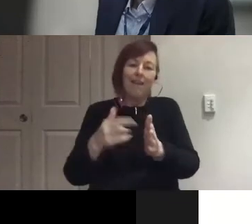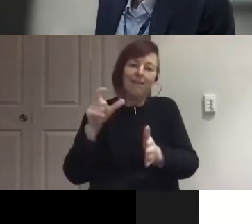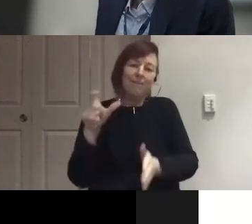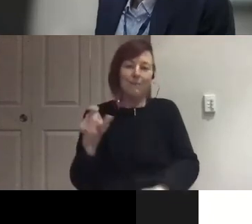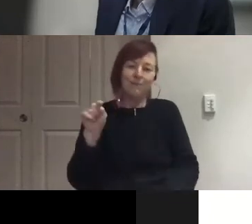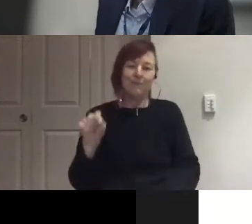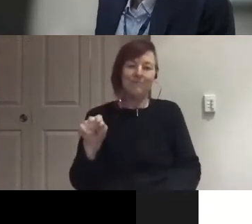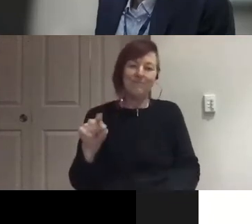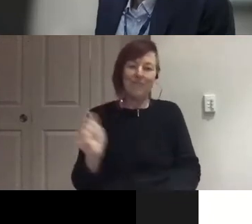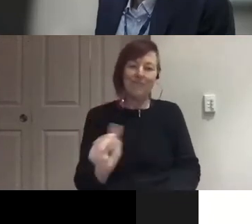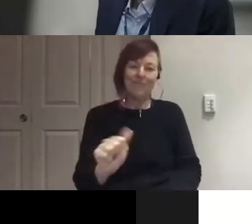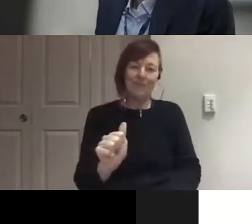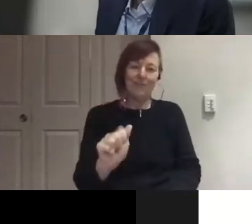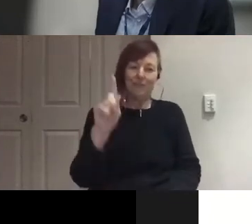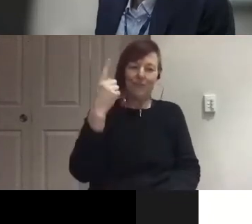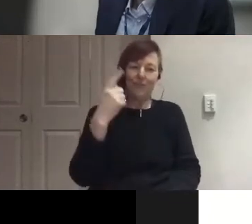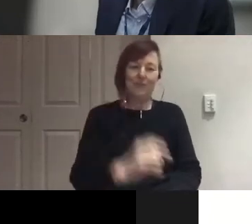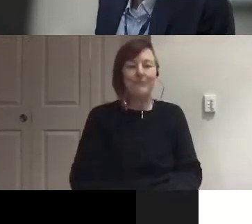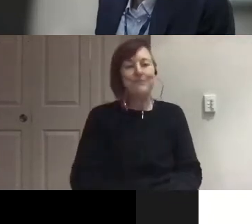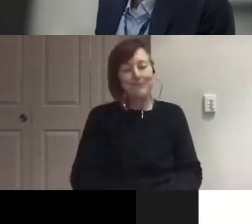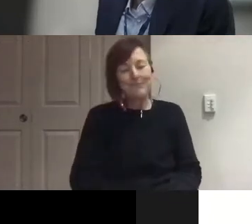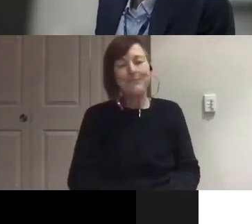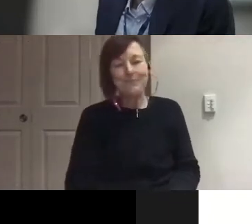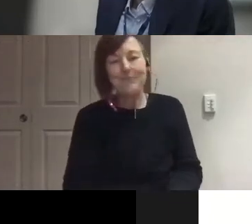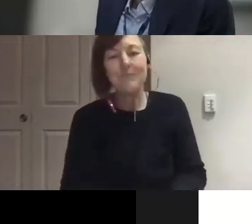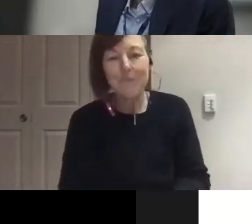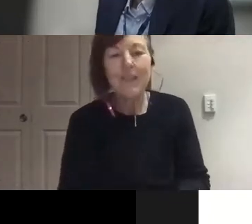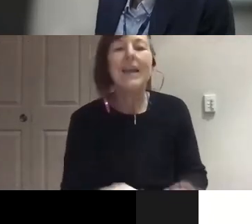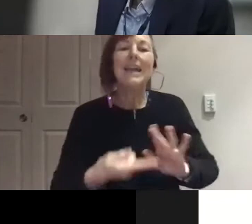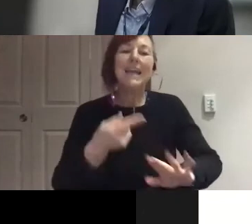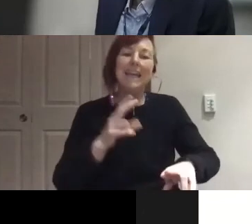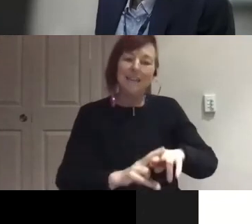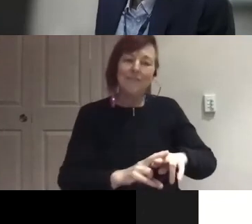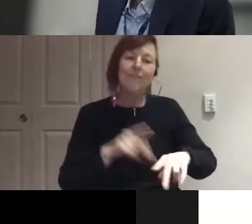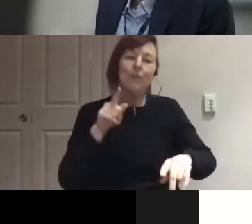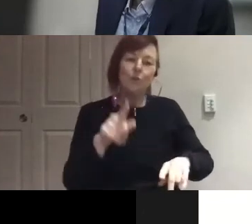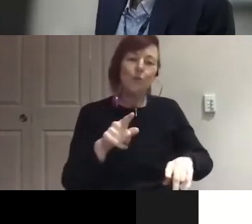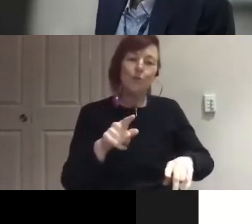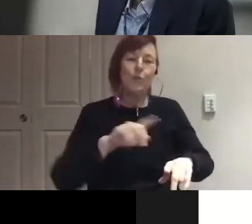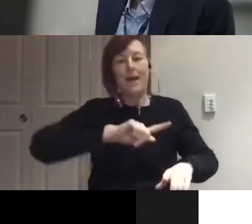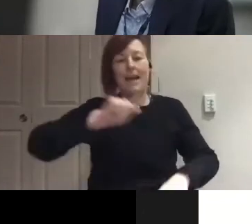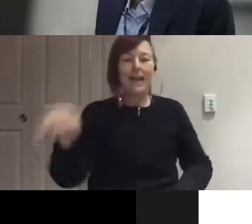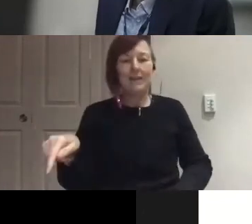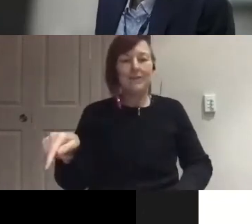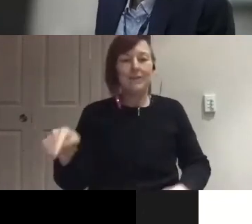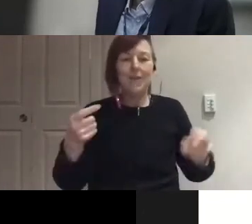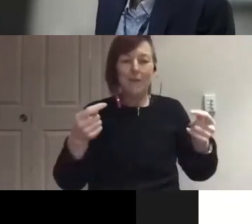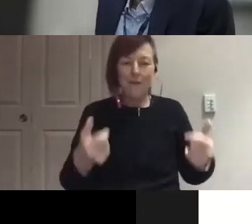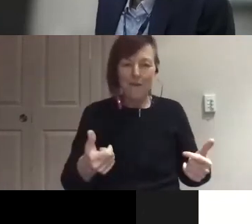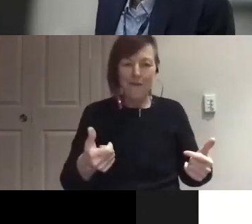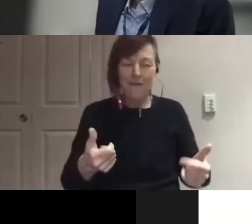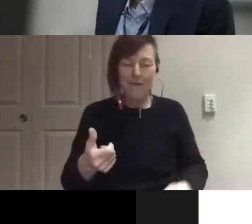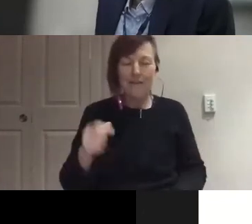COVID on day 9, then you're infected and we're back to where we were. So it's the most conservative clock, or the